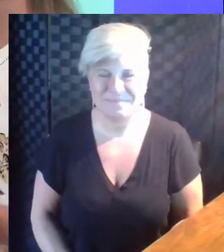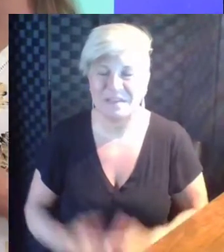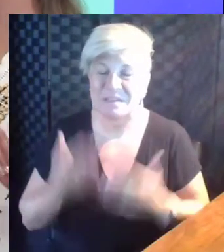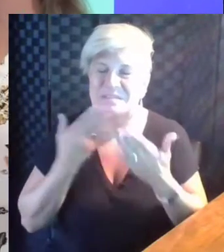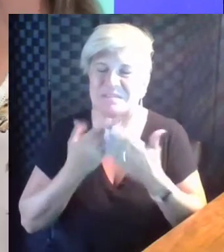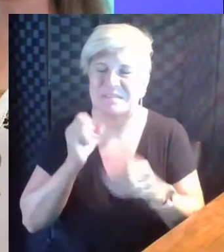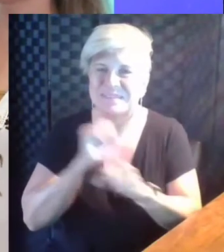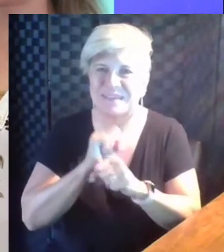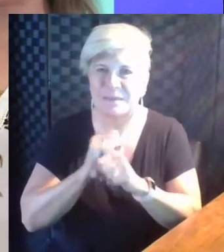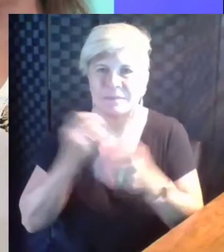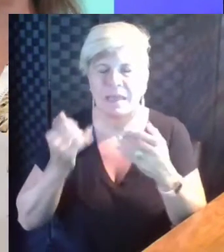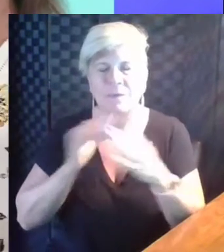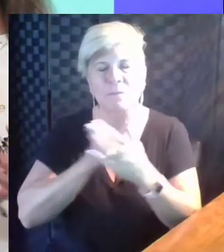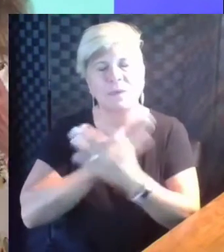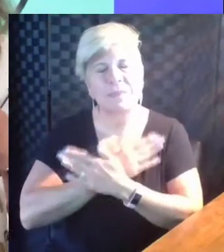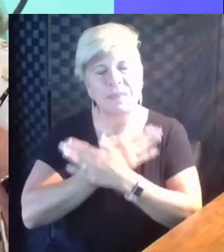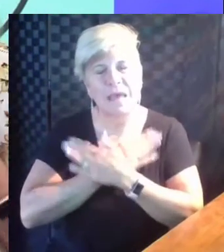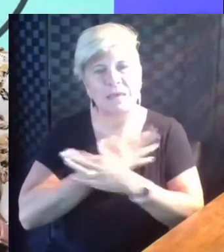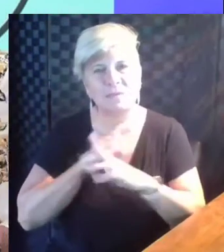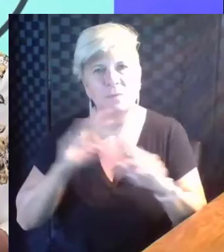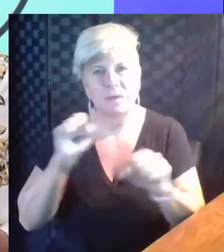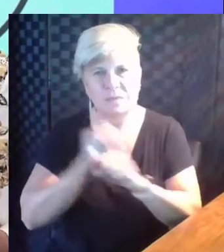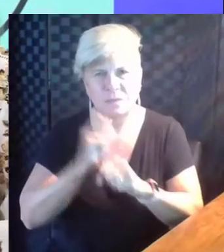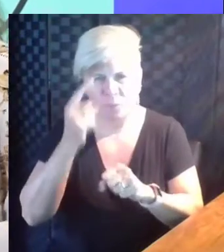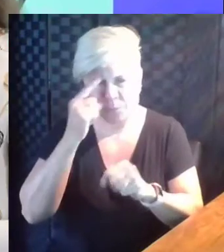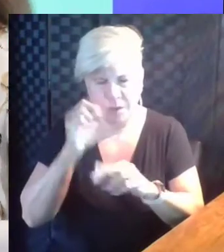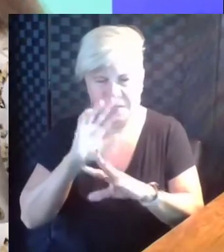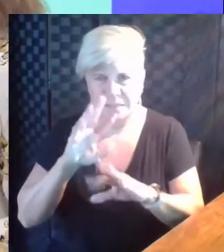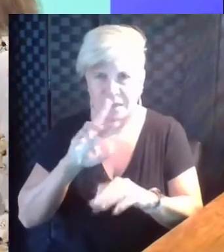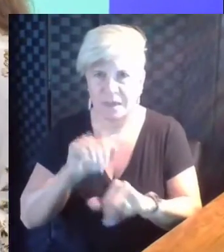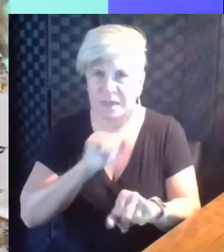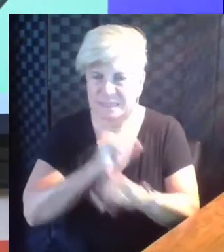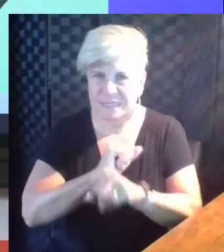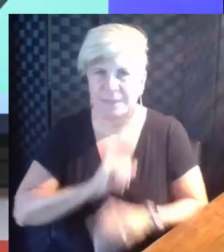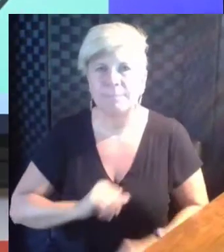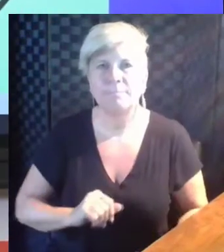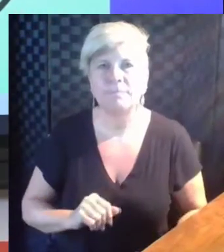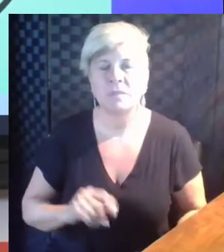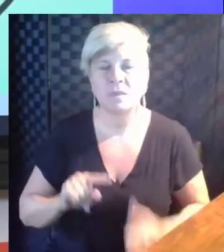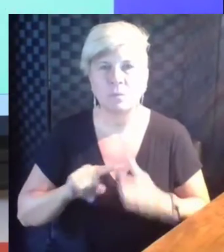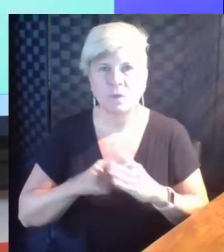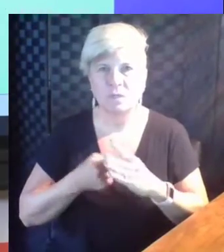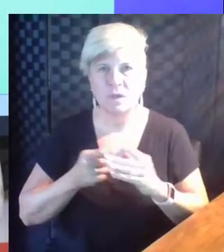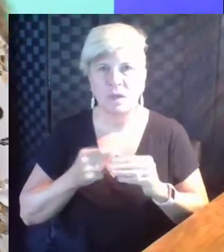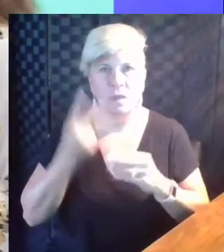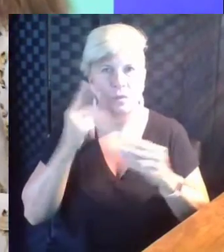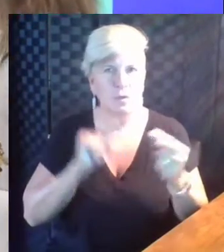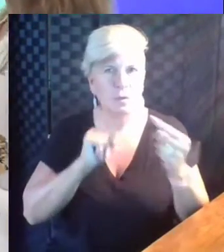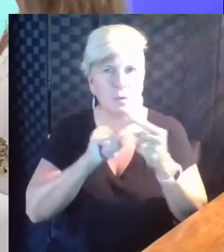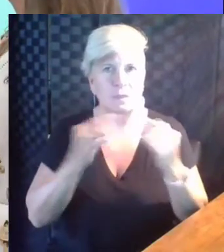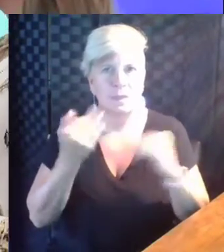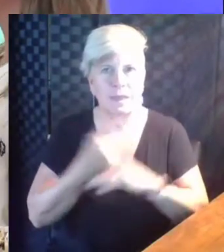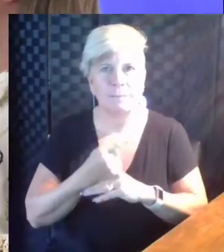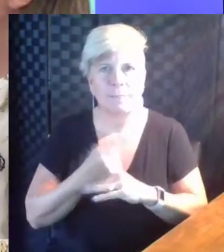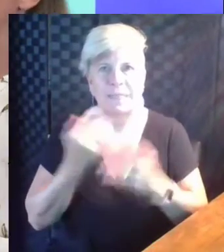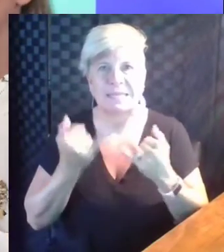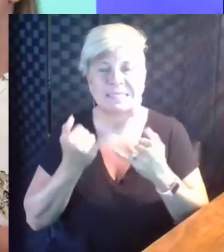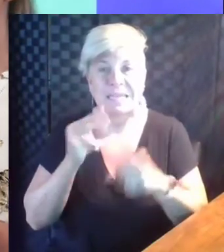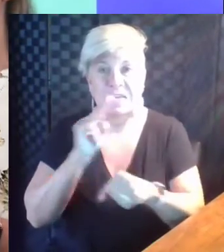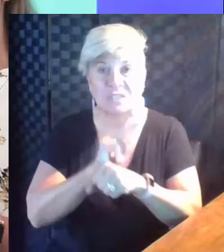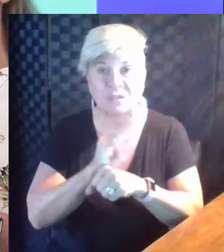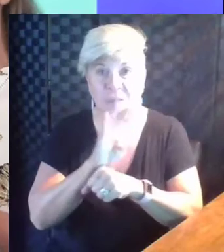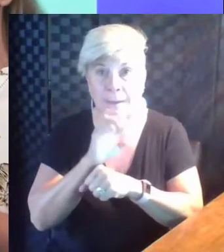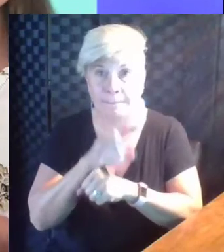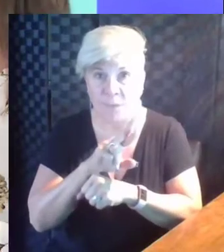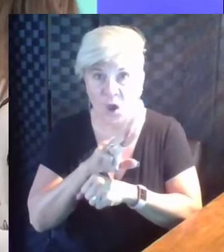Great job. Now that we're relaxed and ready to go and we've got our brain settled, we're going to get started. Take a look at our goal today. Today we're going to